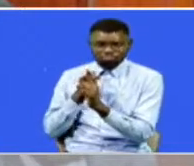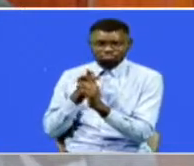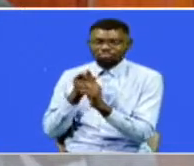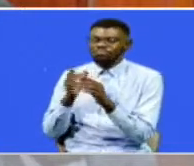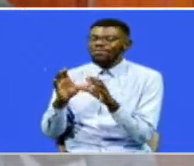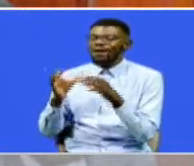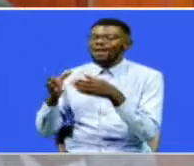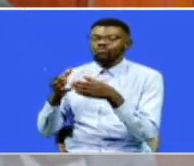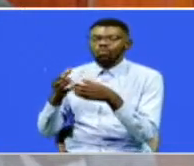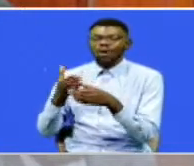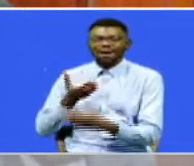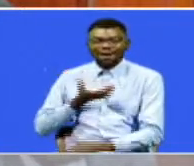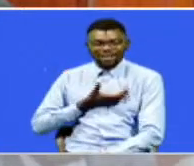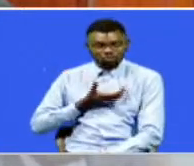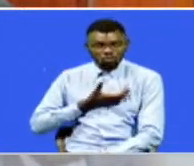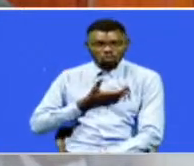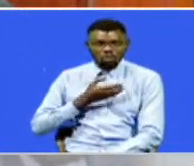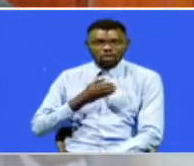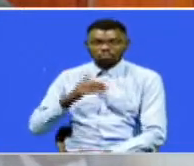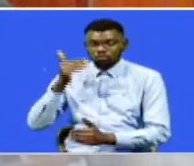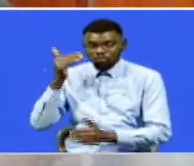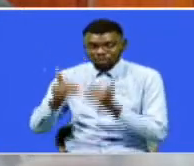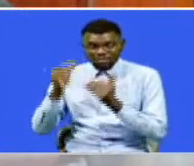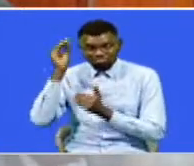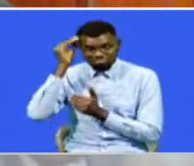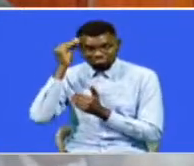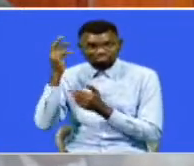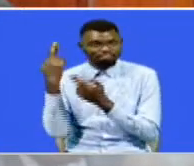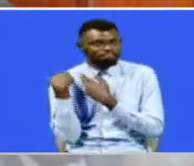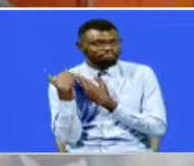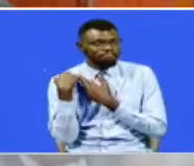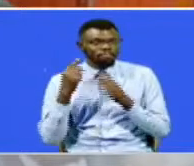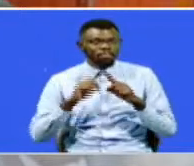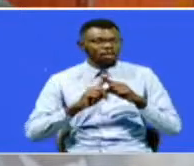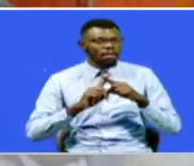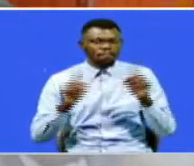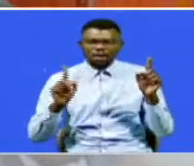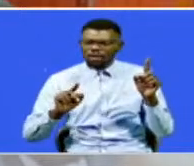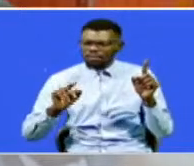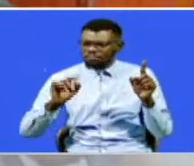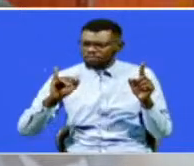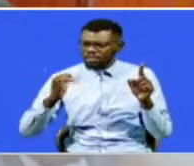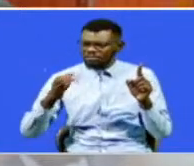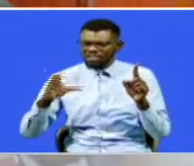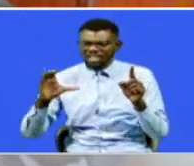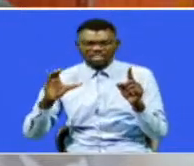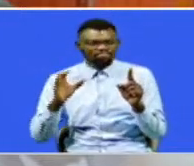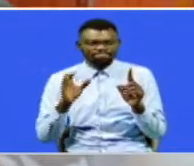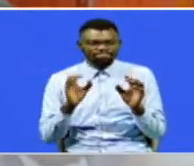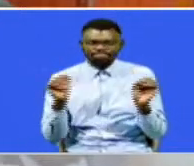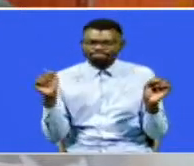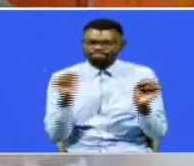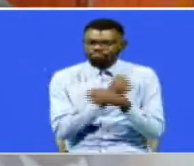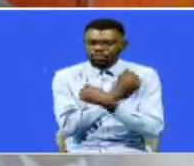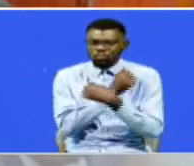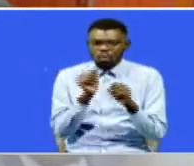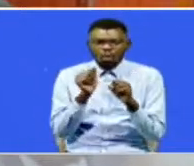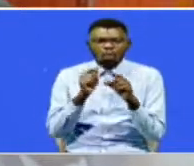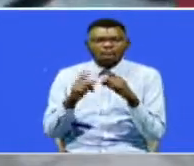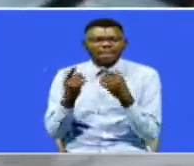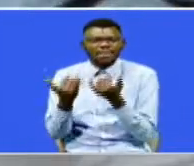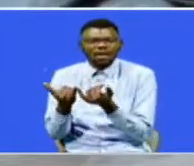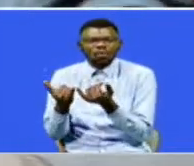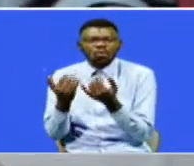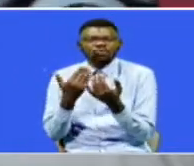University Education, can make that confirmation, and not the fourth interested party, as they have attempted to